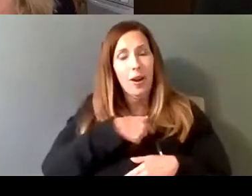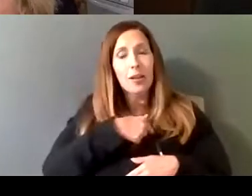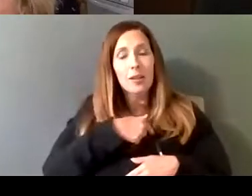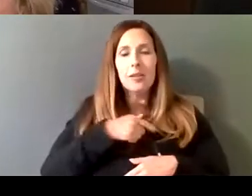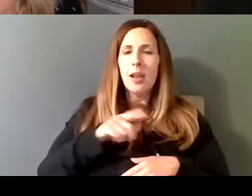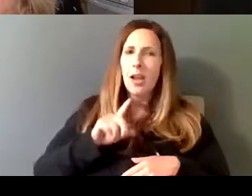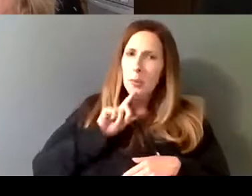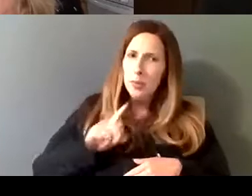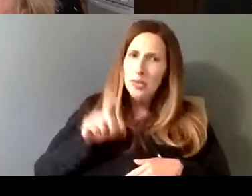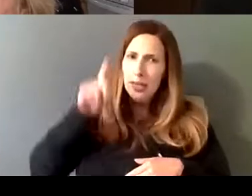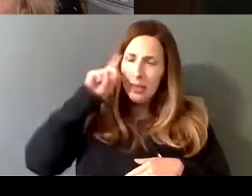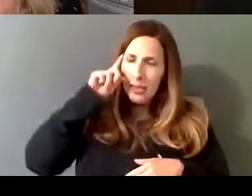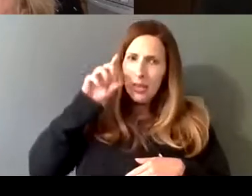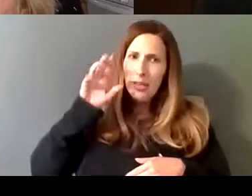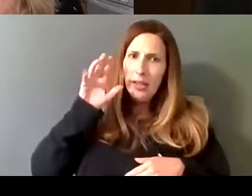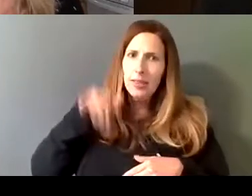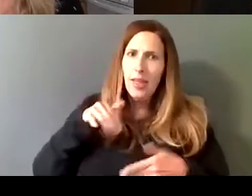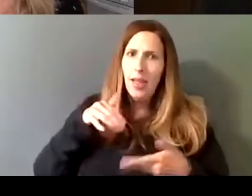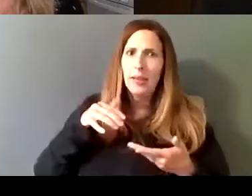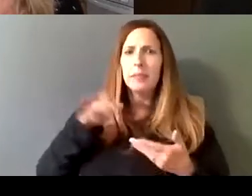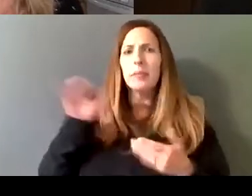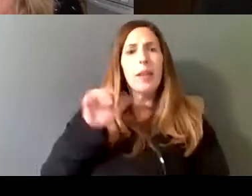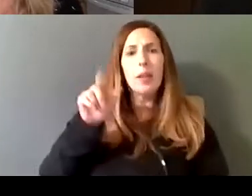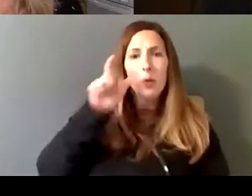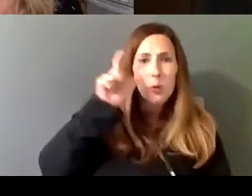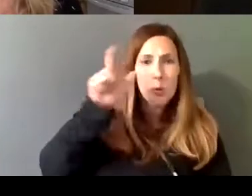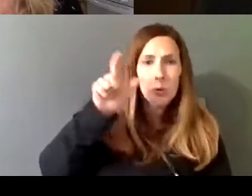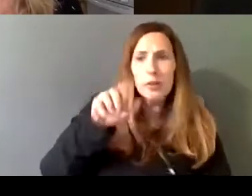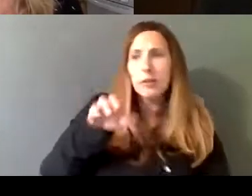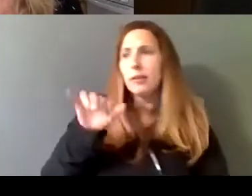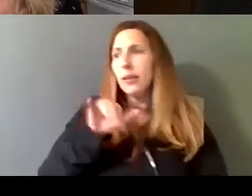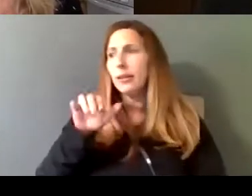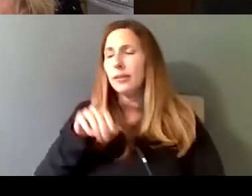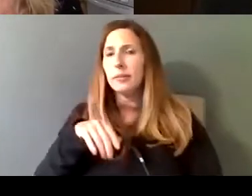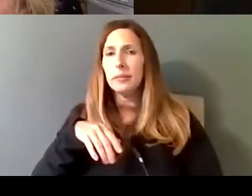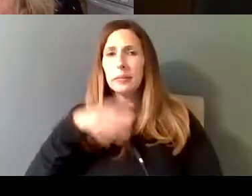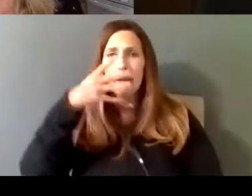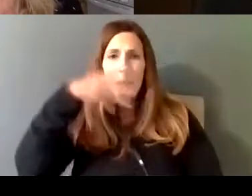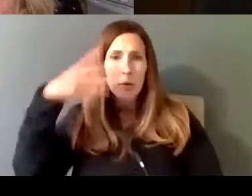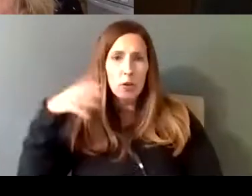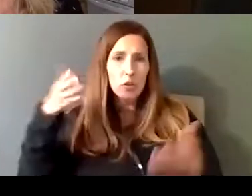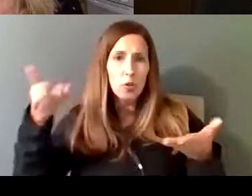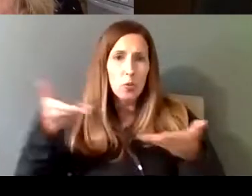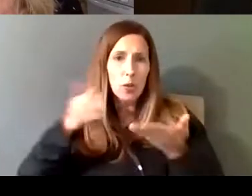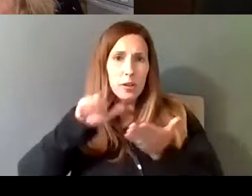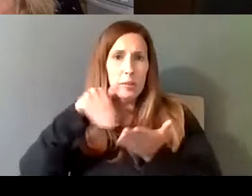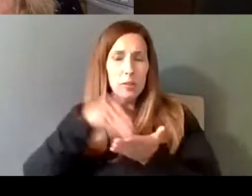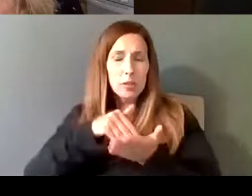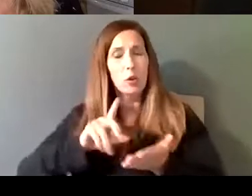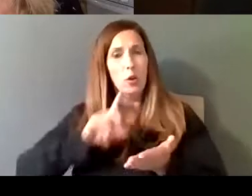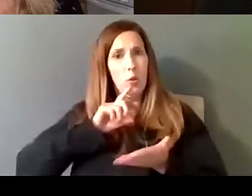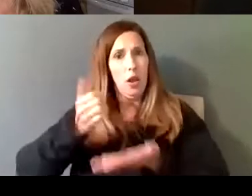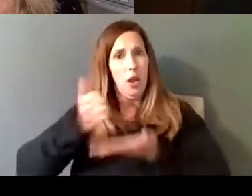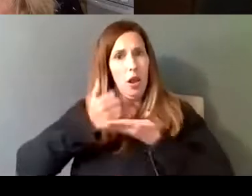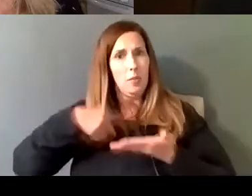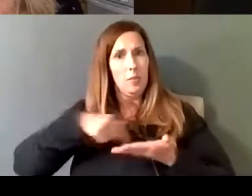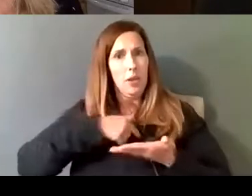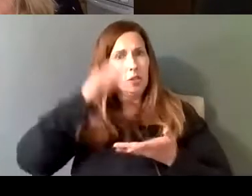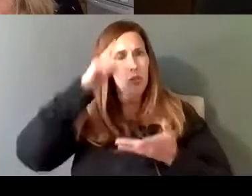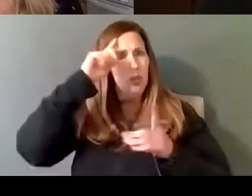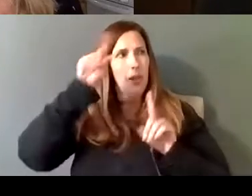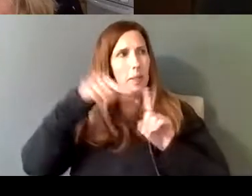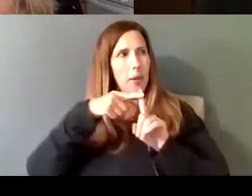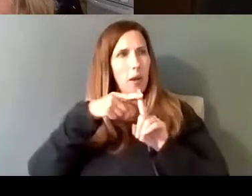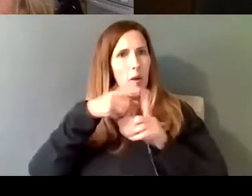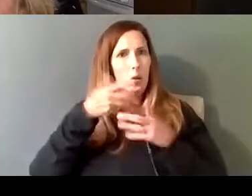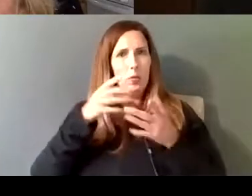partners like Luna, like the Immigration Welcome Center, really helped us think about localization and